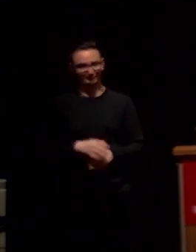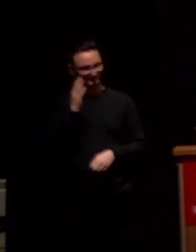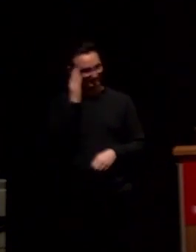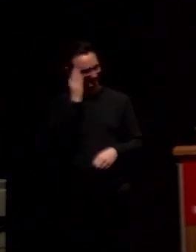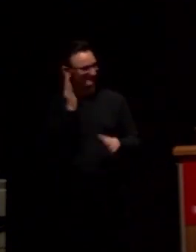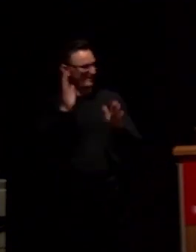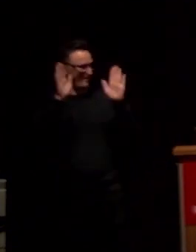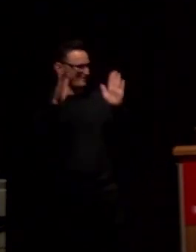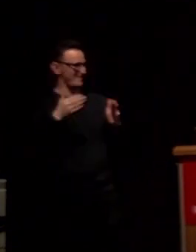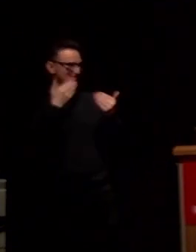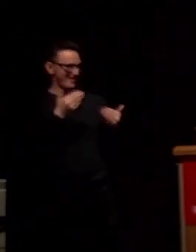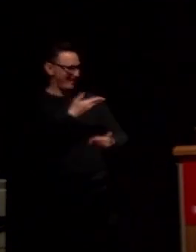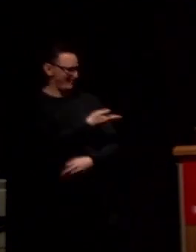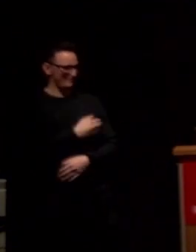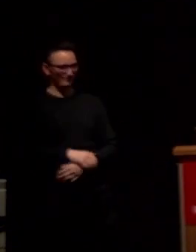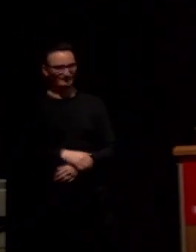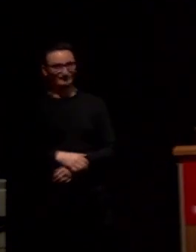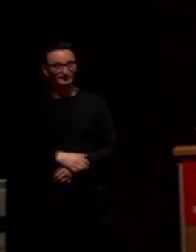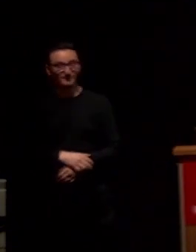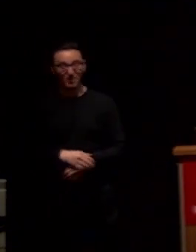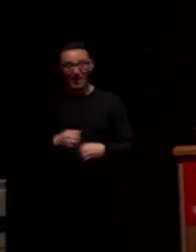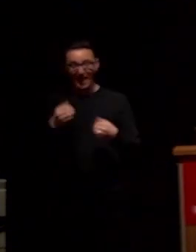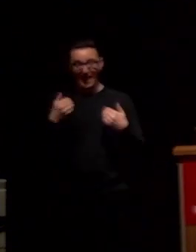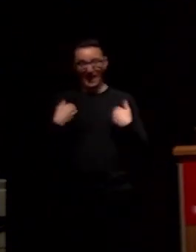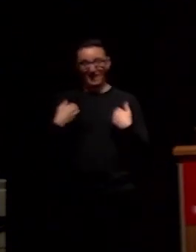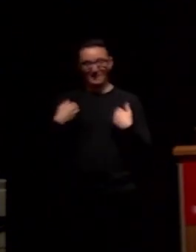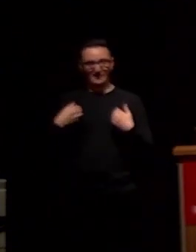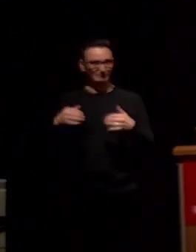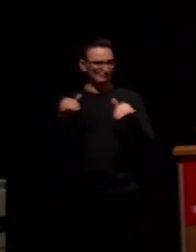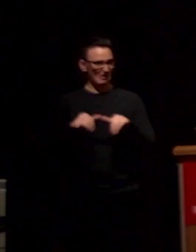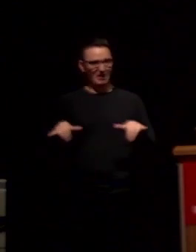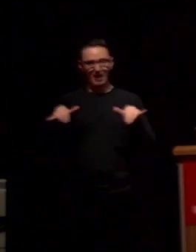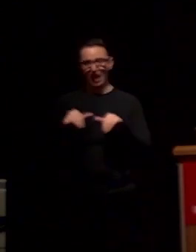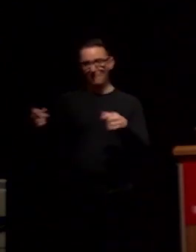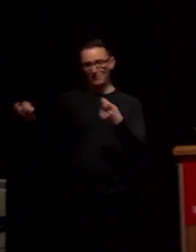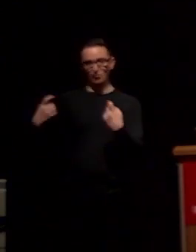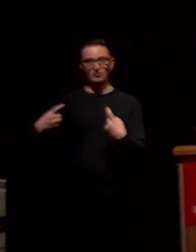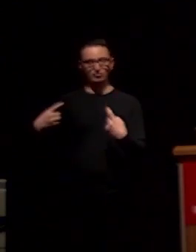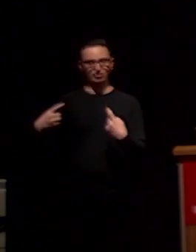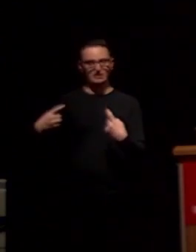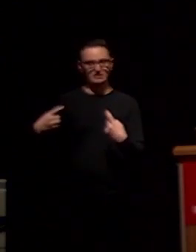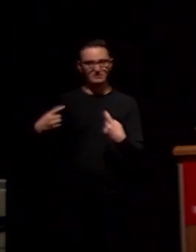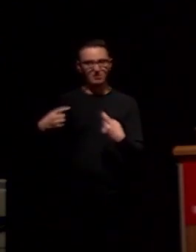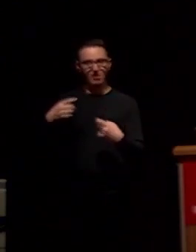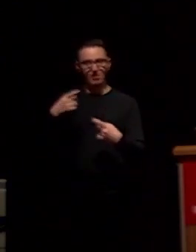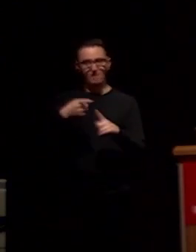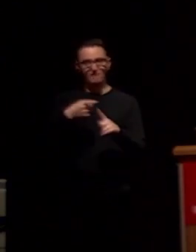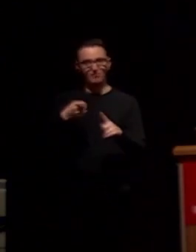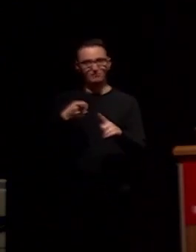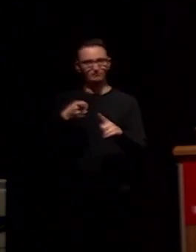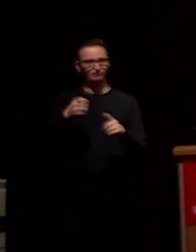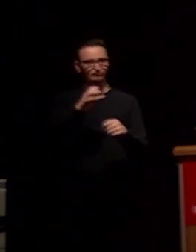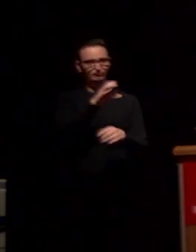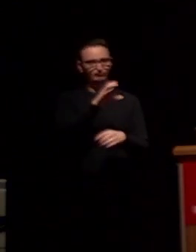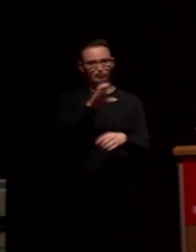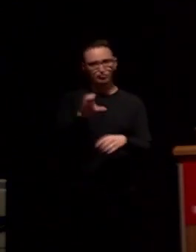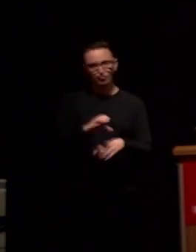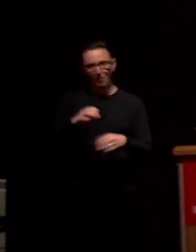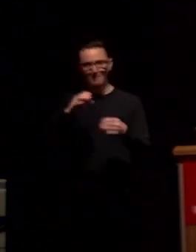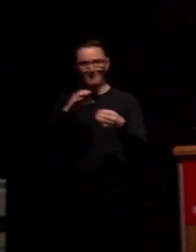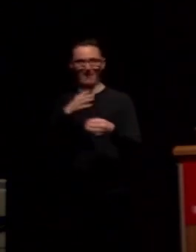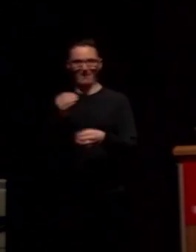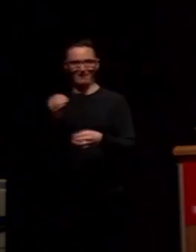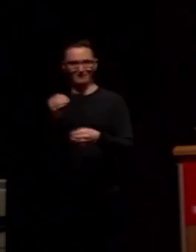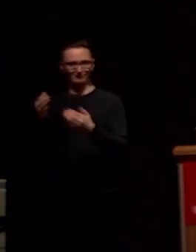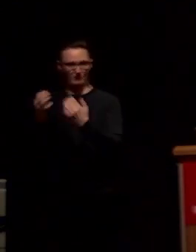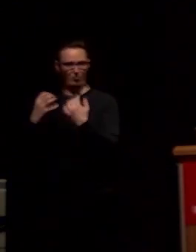Great, thank you. We have another kind of combo question that came from a card in the room, and then a related question from Zoom. There are a lot of ads,